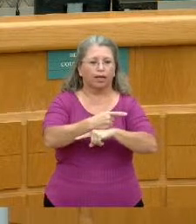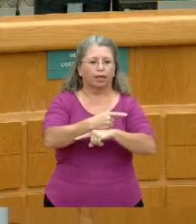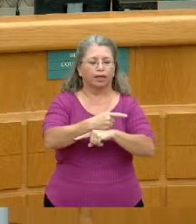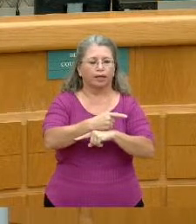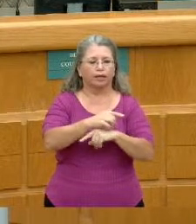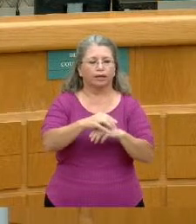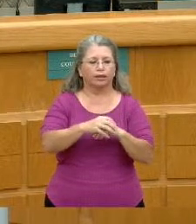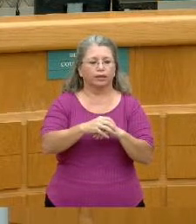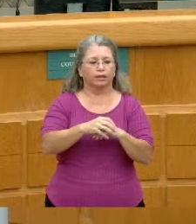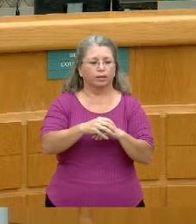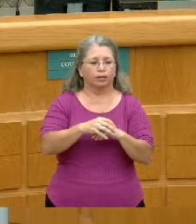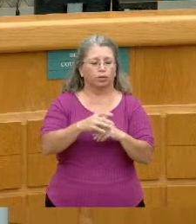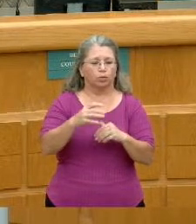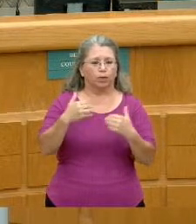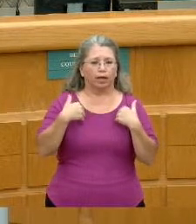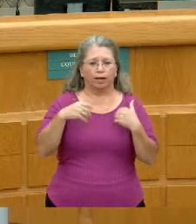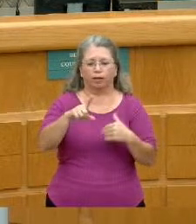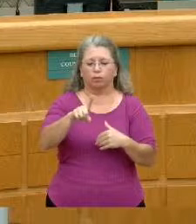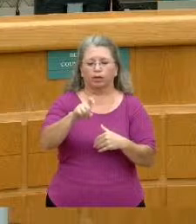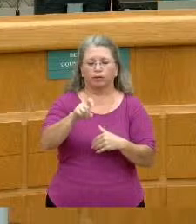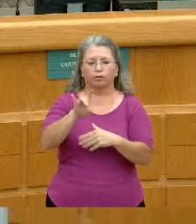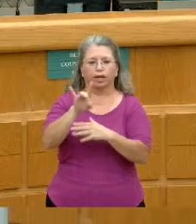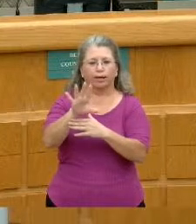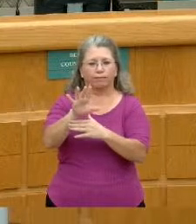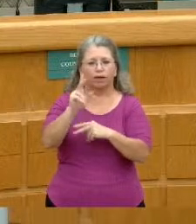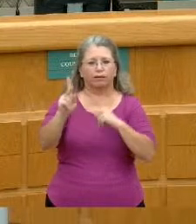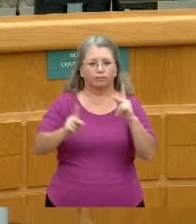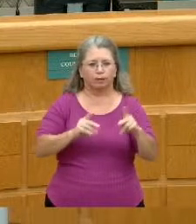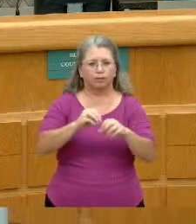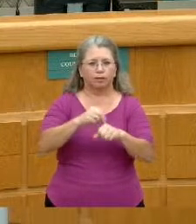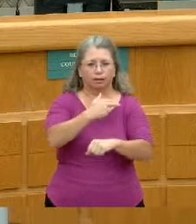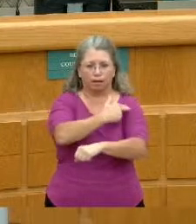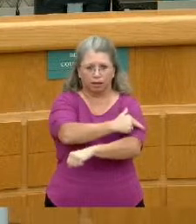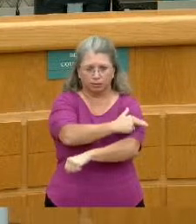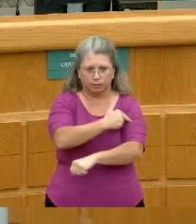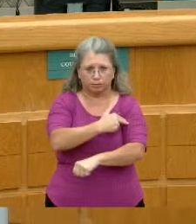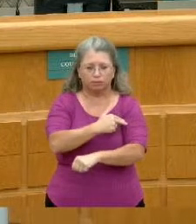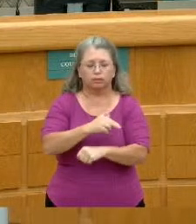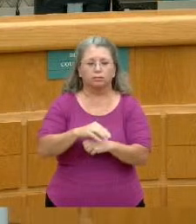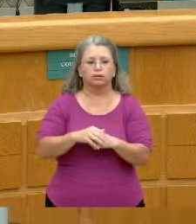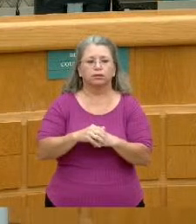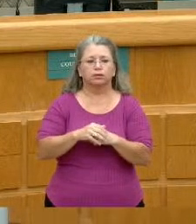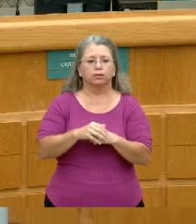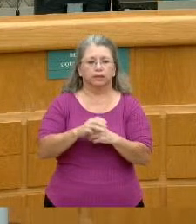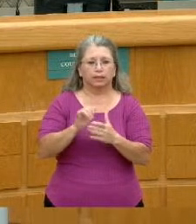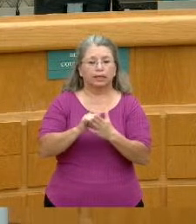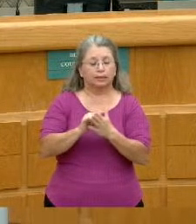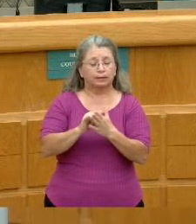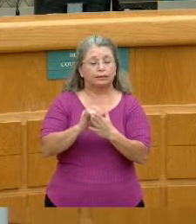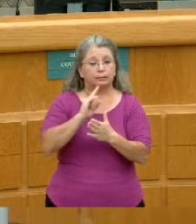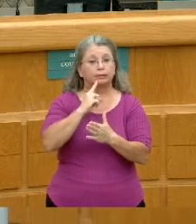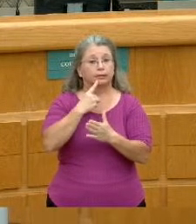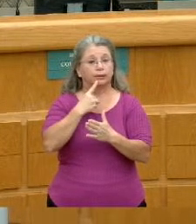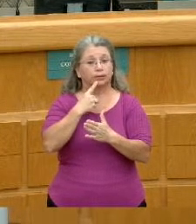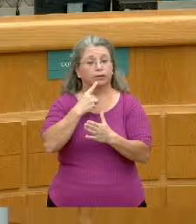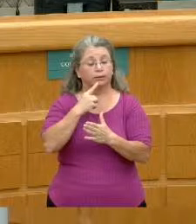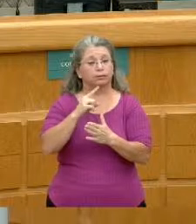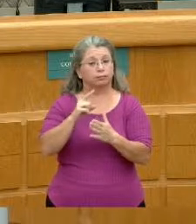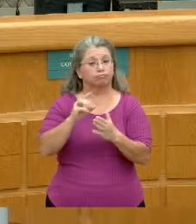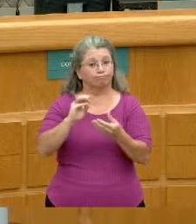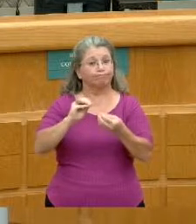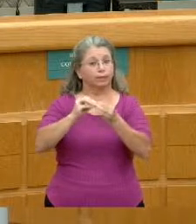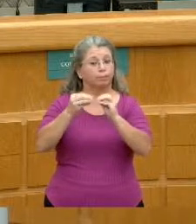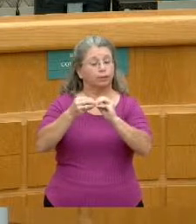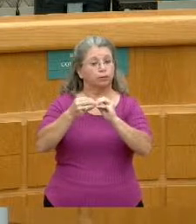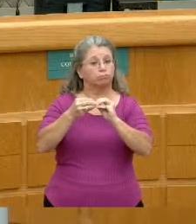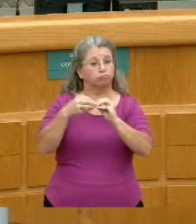did this, we had 185 persons in the hospital, and that's a significant number. You can recall back even